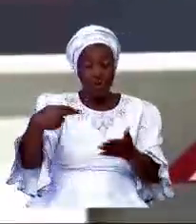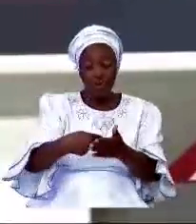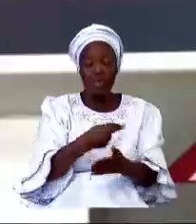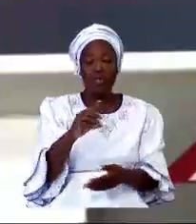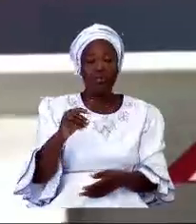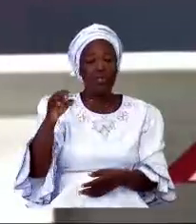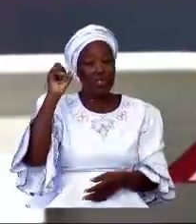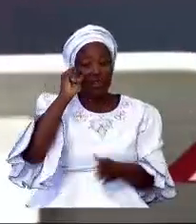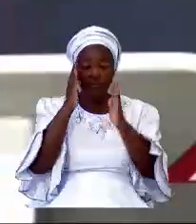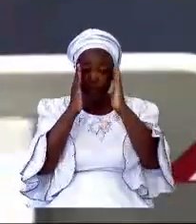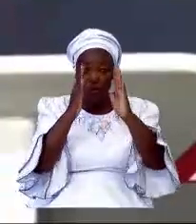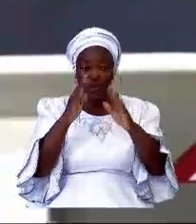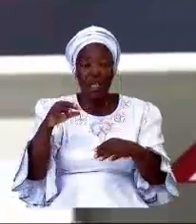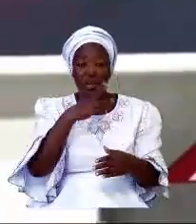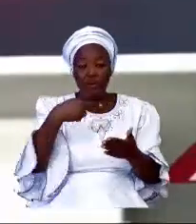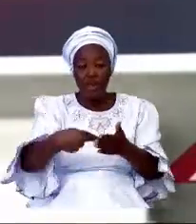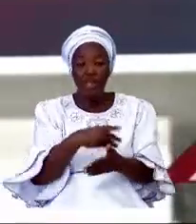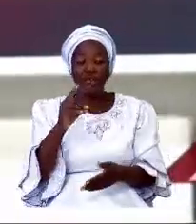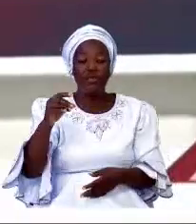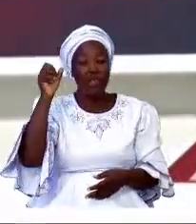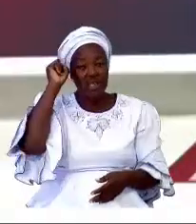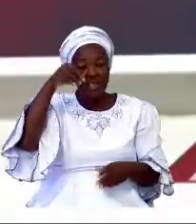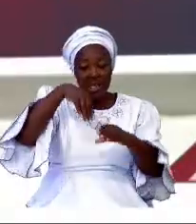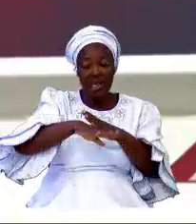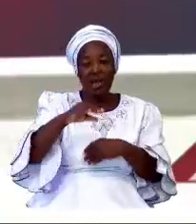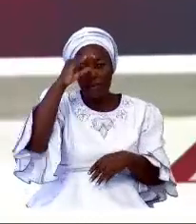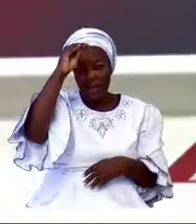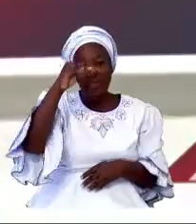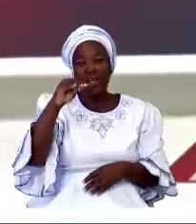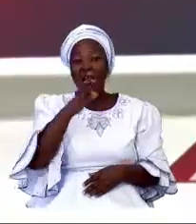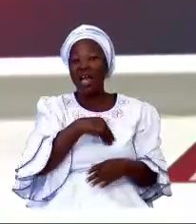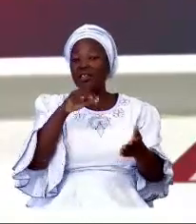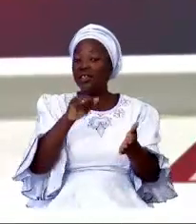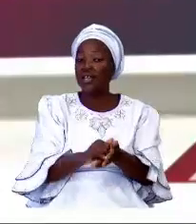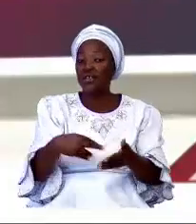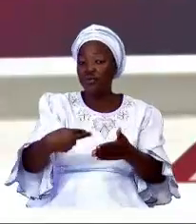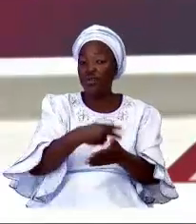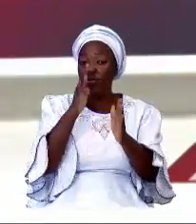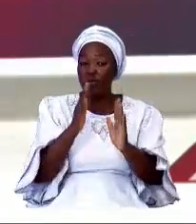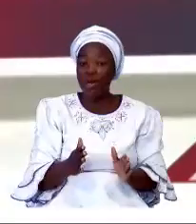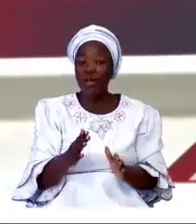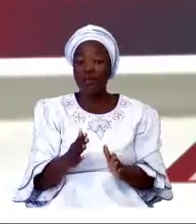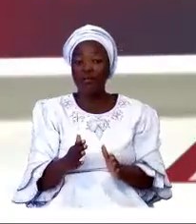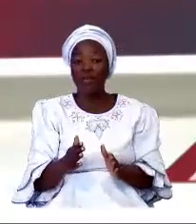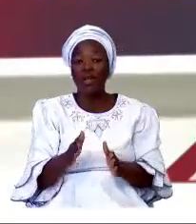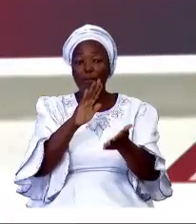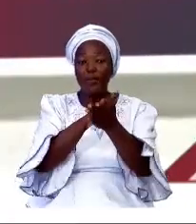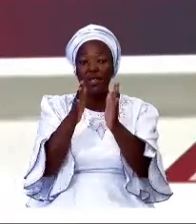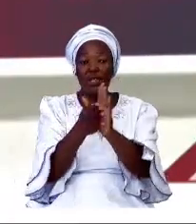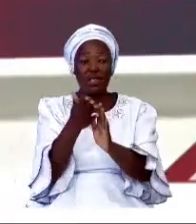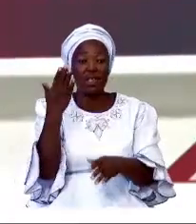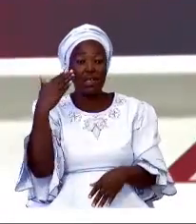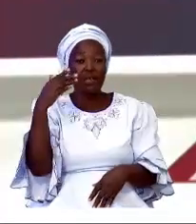spirit, renewed his vision, renewed his focus, and renewed his inner man.